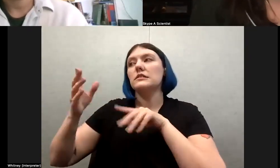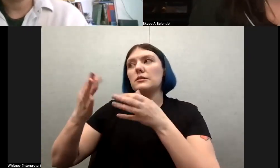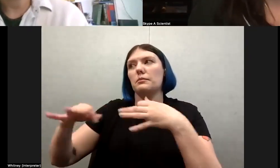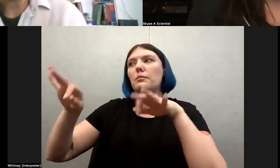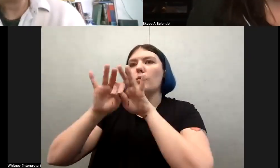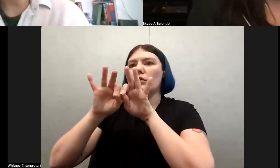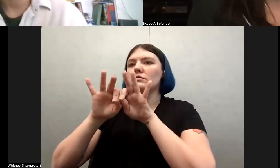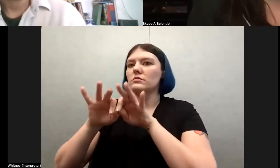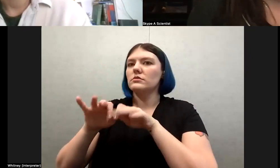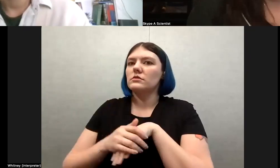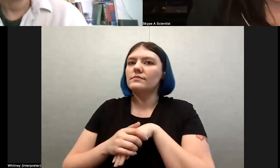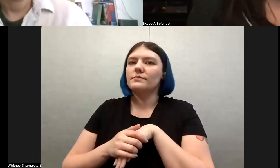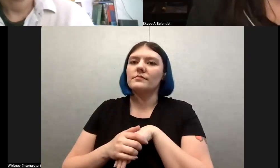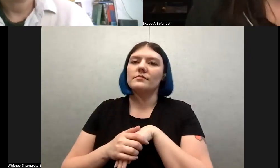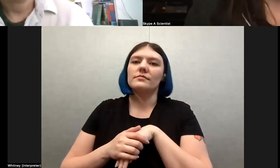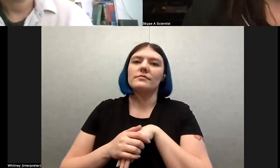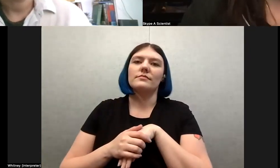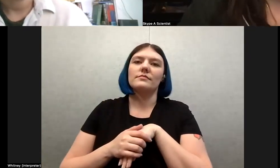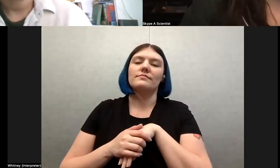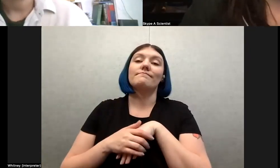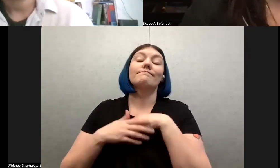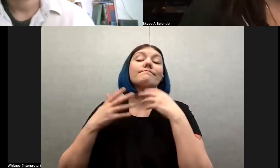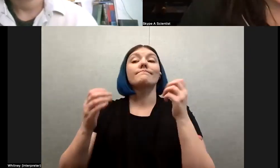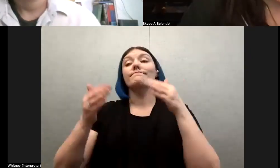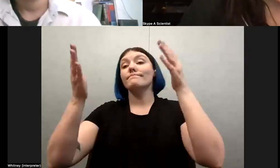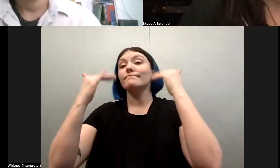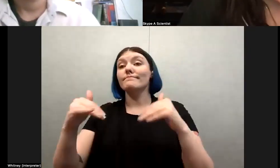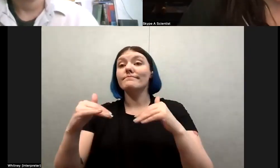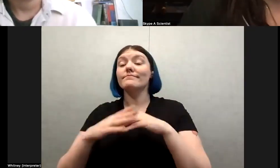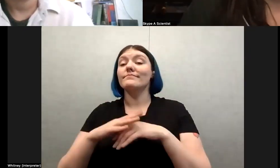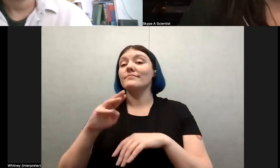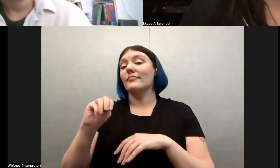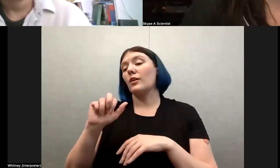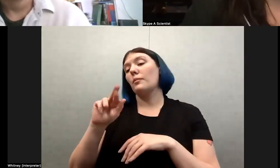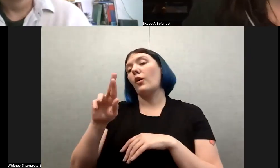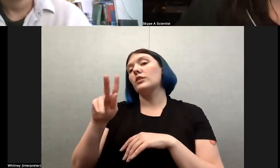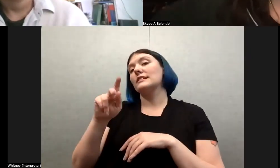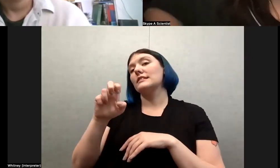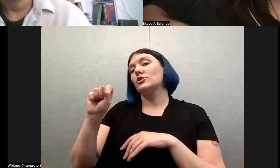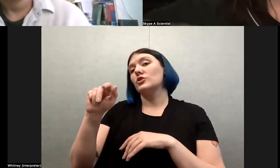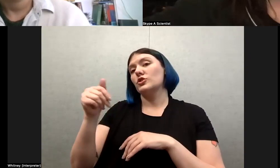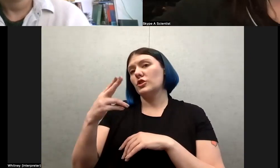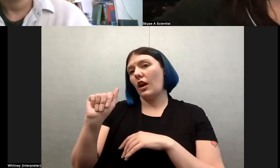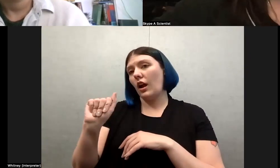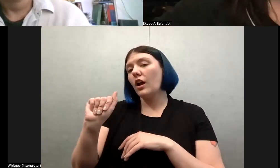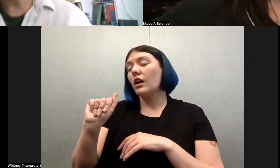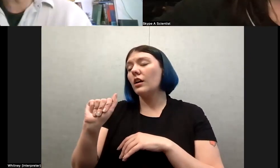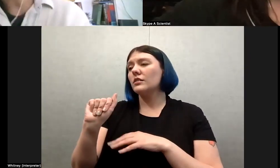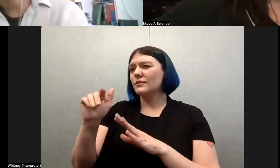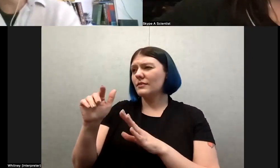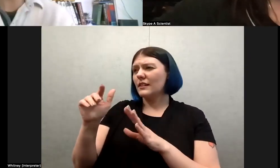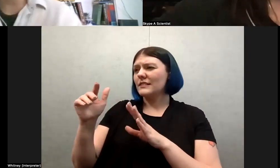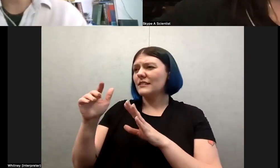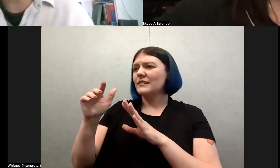as possible. Nuance. Anyway, next question is from Markeisha. Do the Everglades have a strong connection to the ocean?